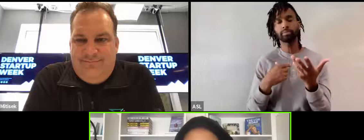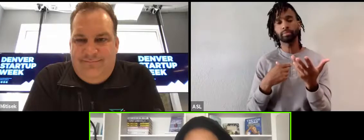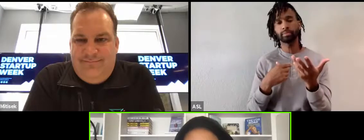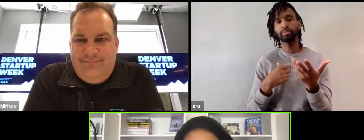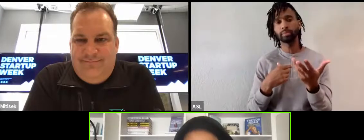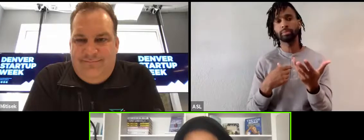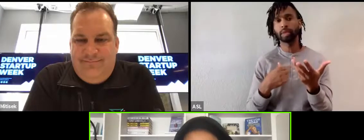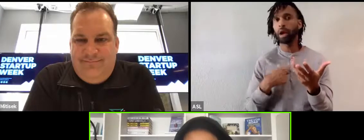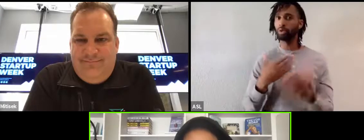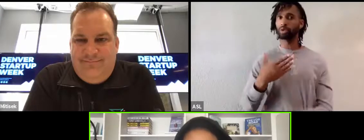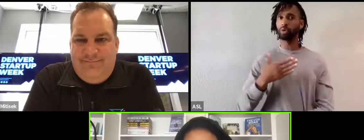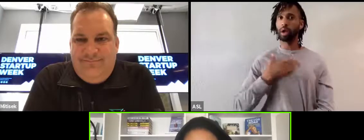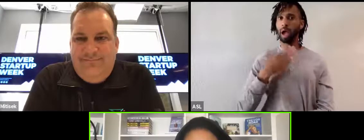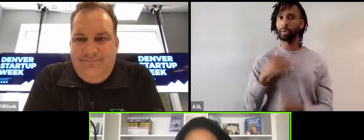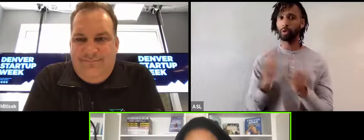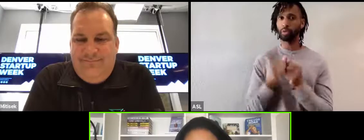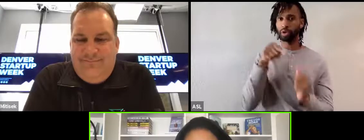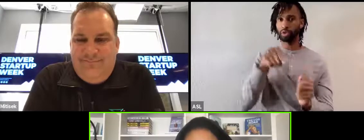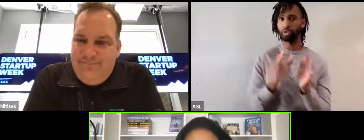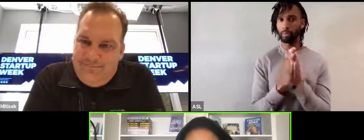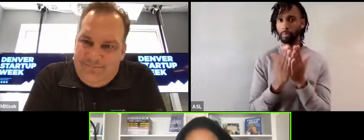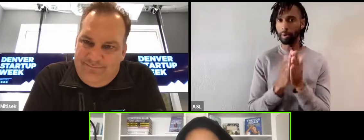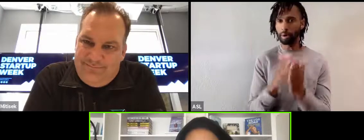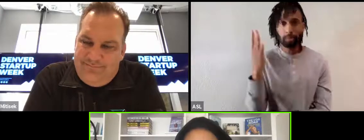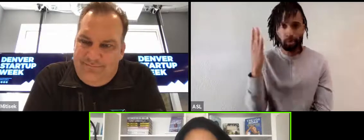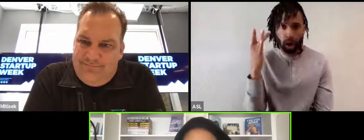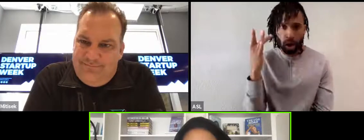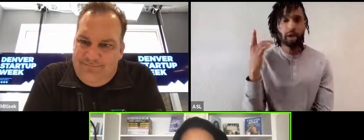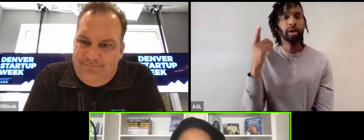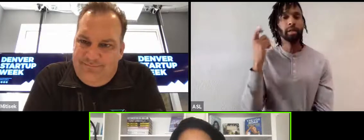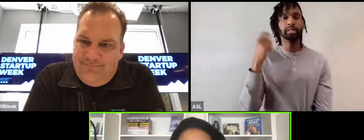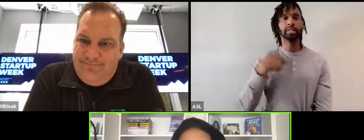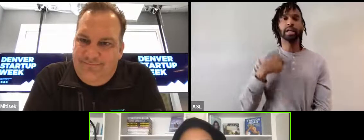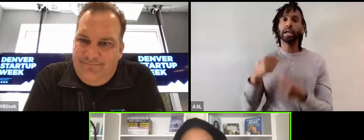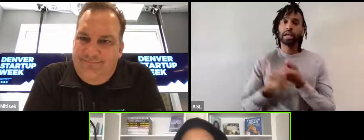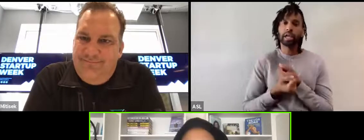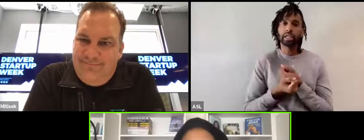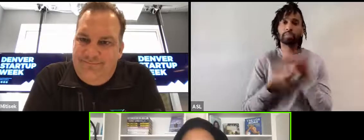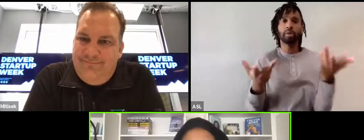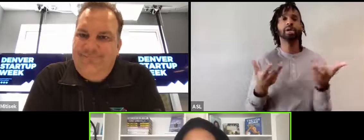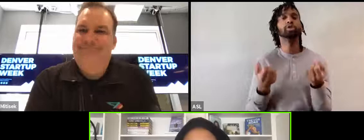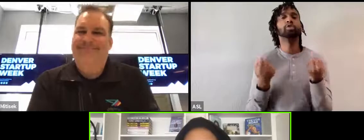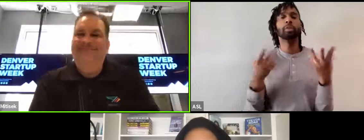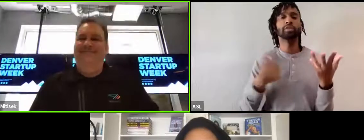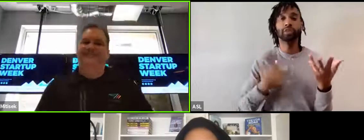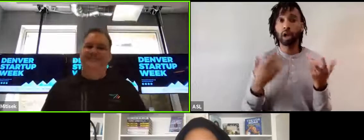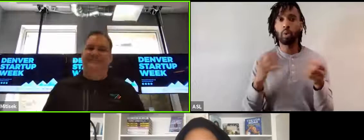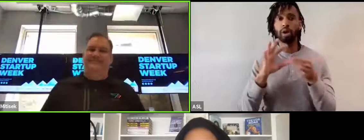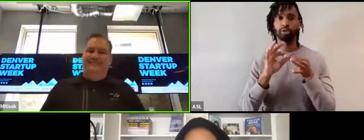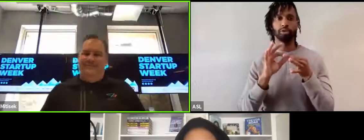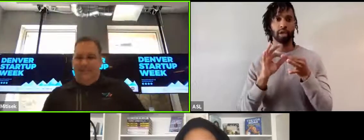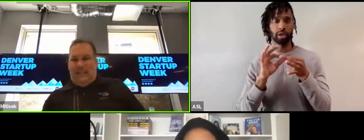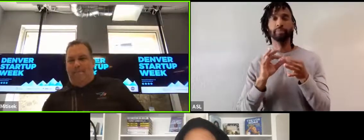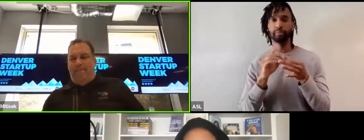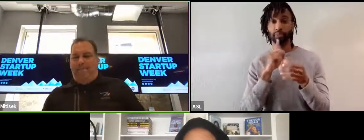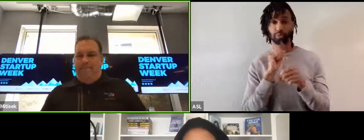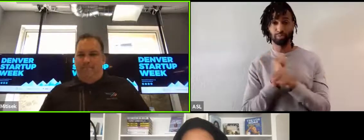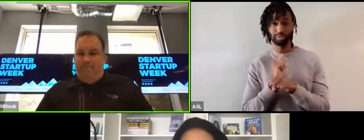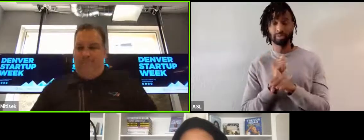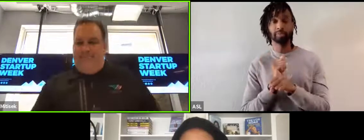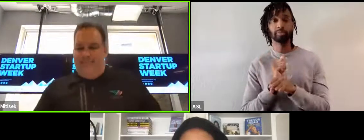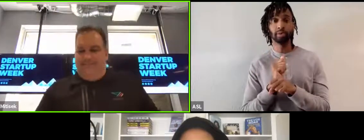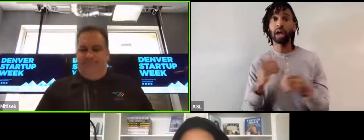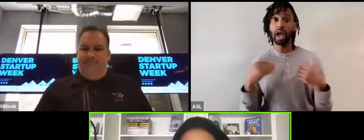I was so happy with the book because it got to tell so much of what I wanted to say. Mm-hmm. I definitely have